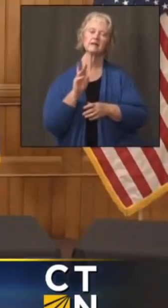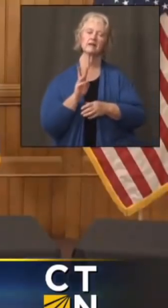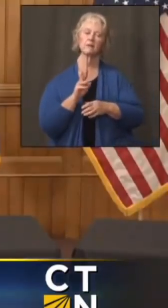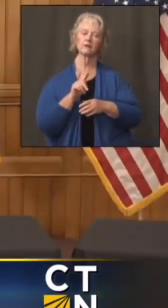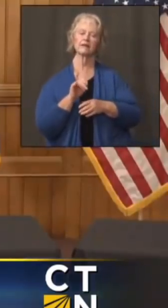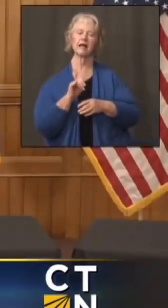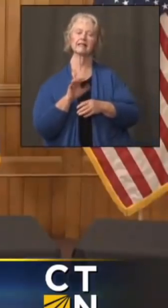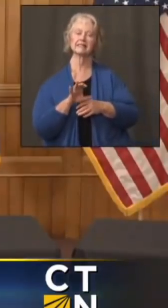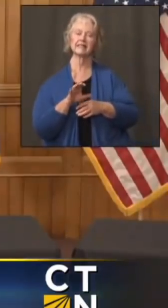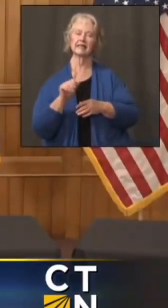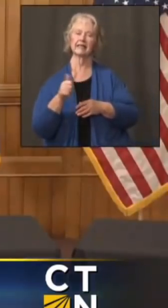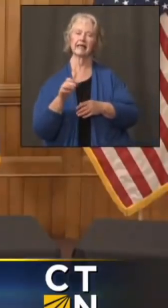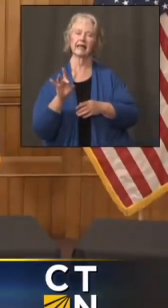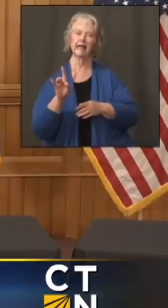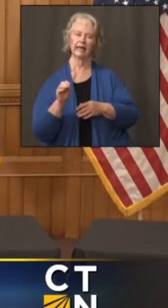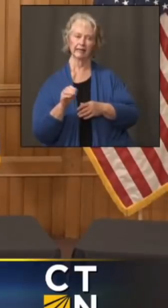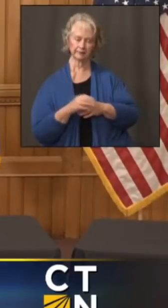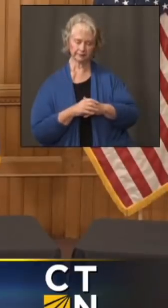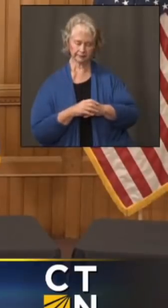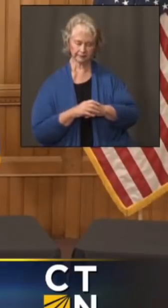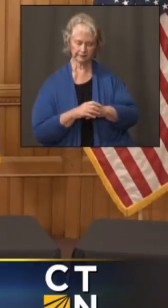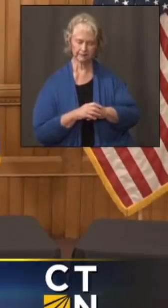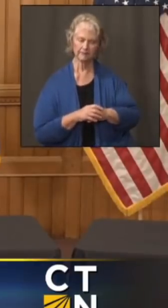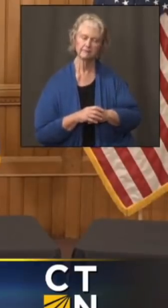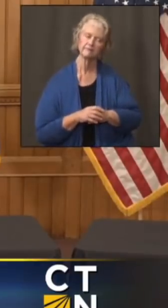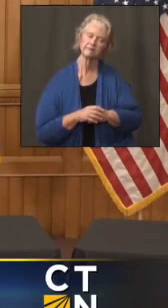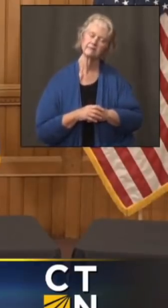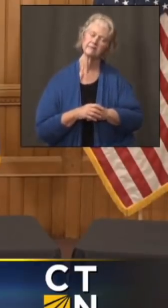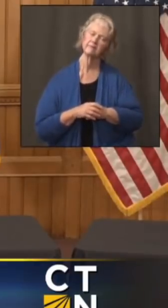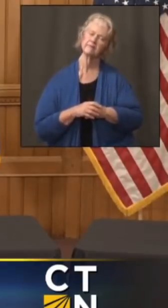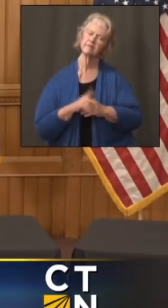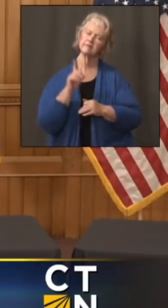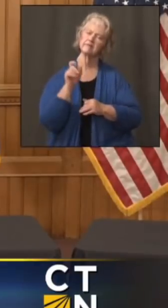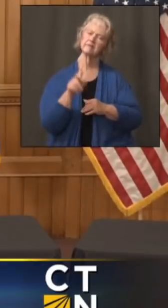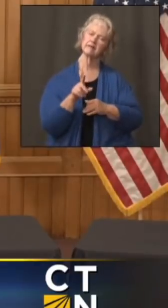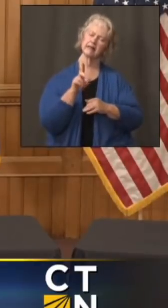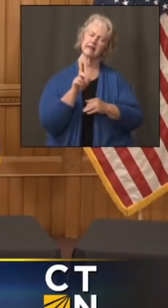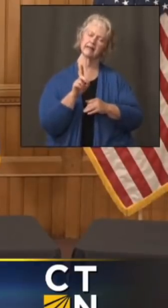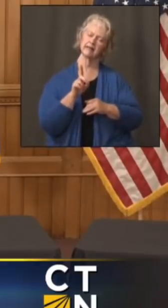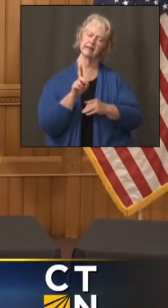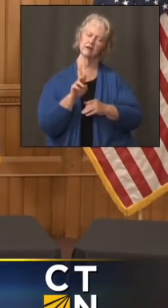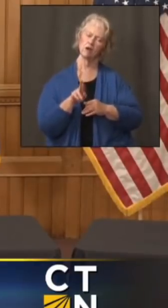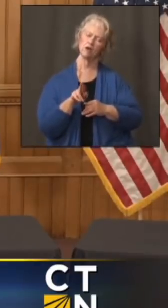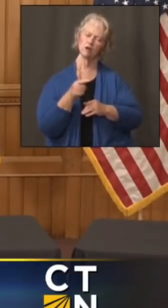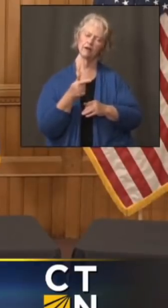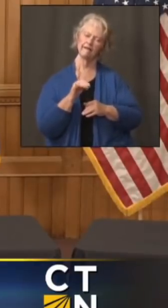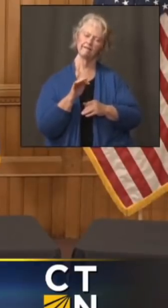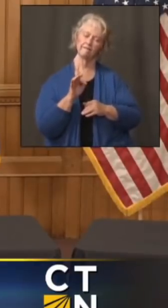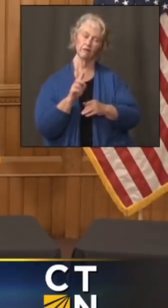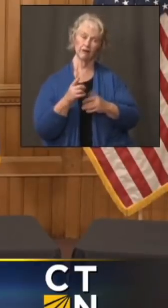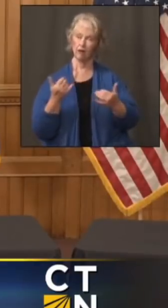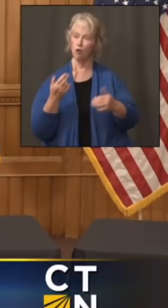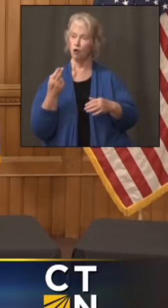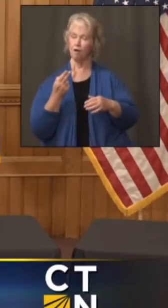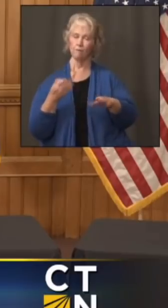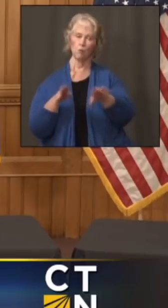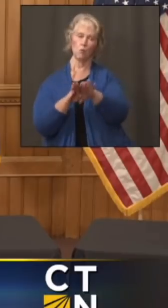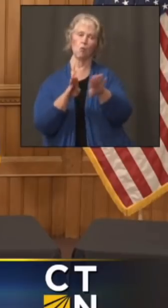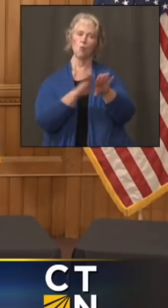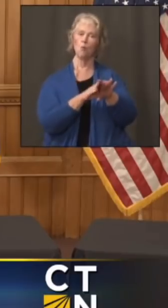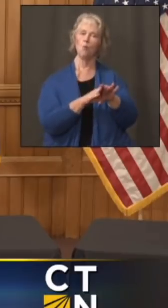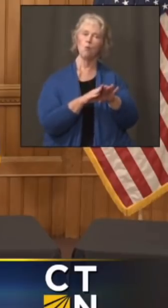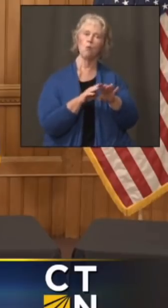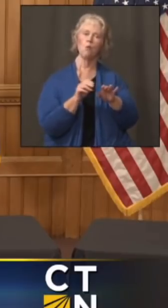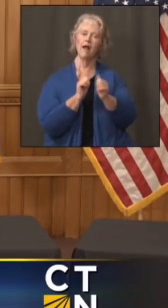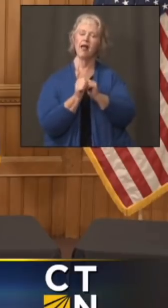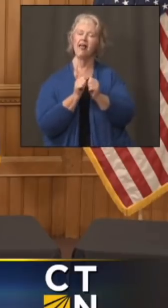WTIC 1080 News. Hi, Dr. Gifford. Hartford now closing athletics fields starting next week and considering